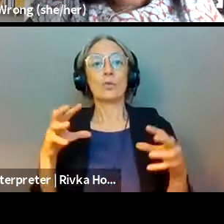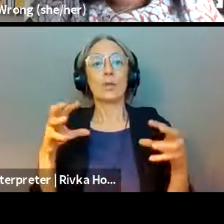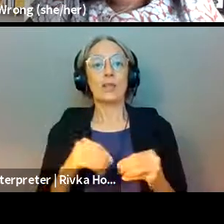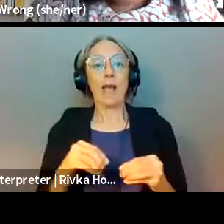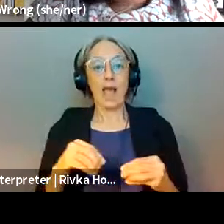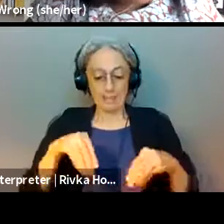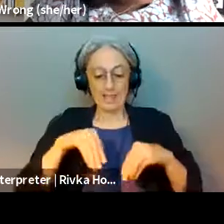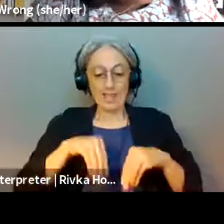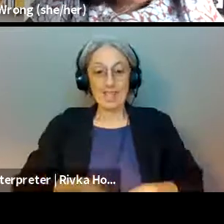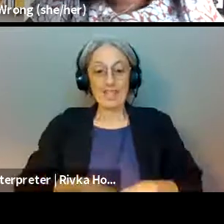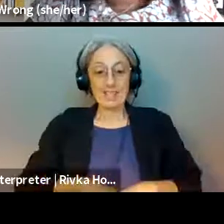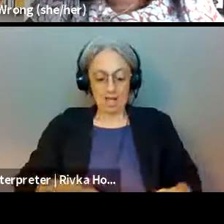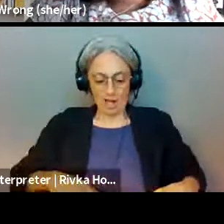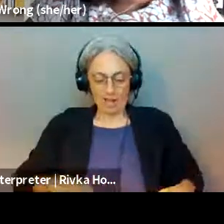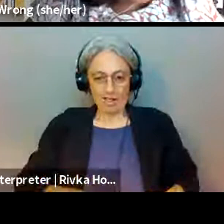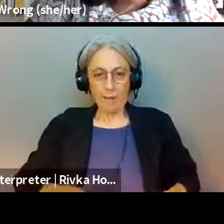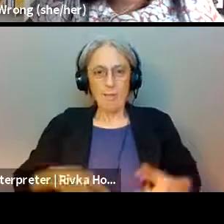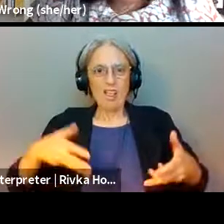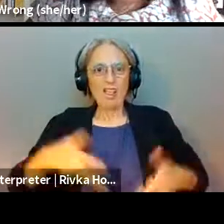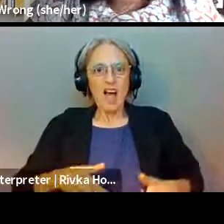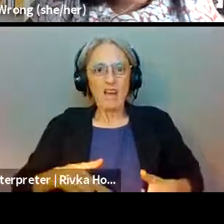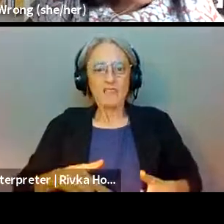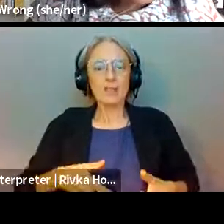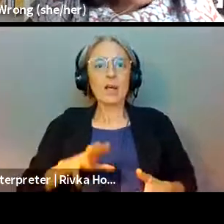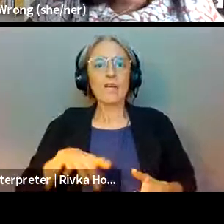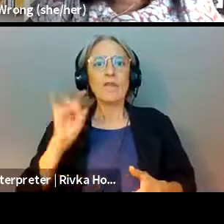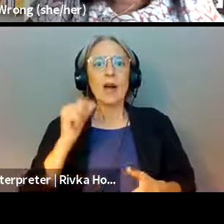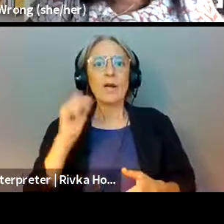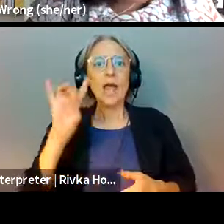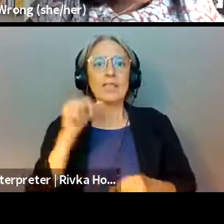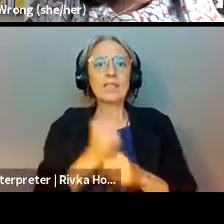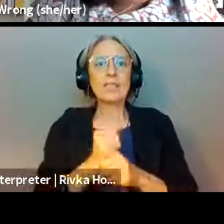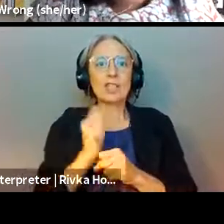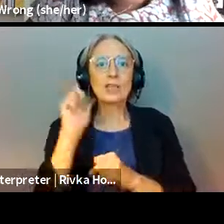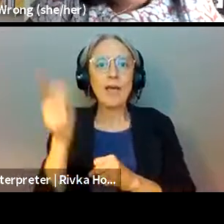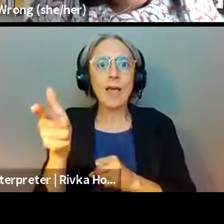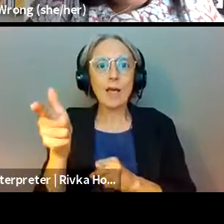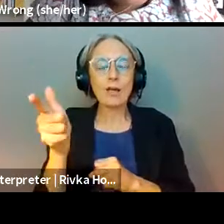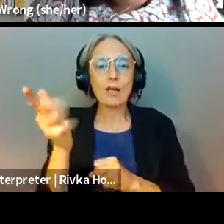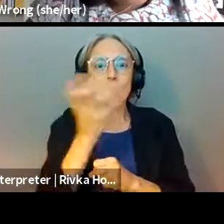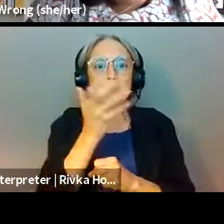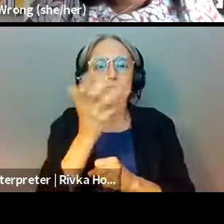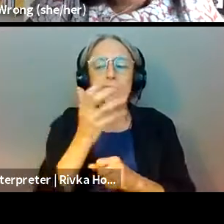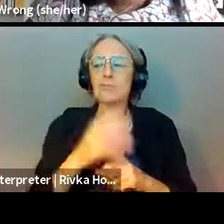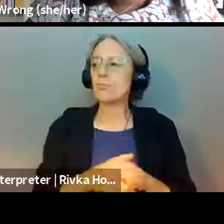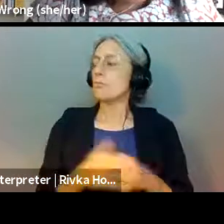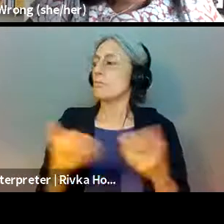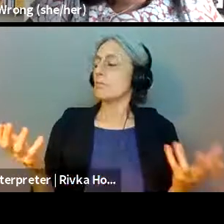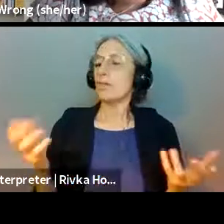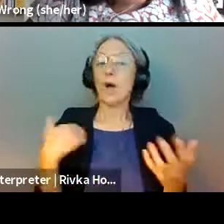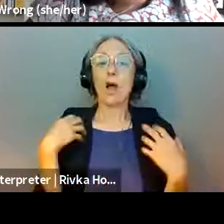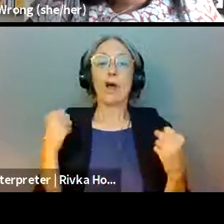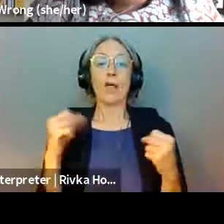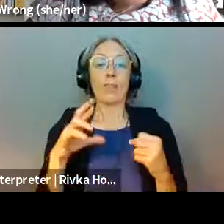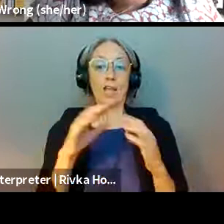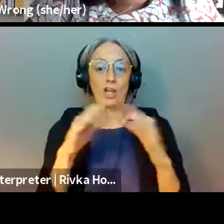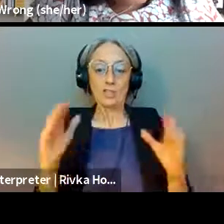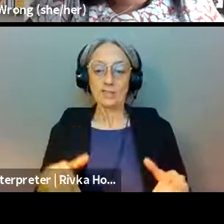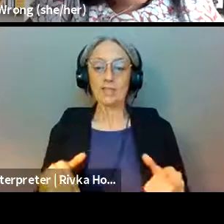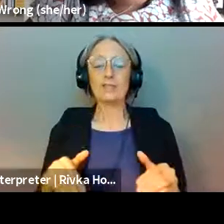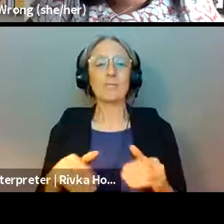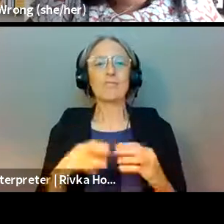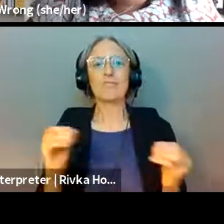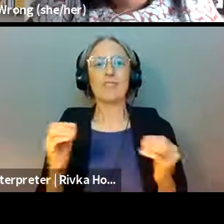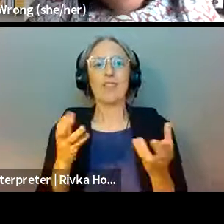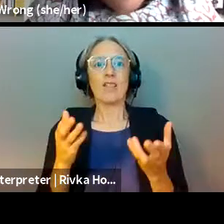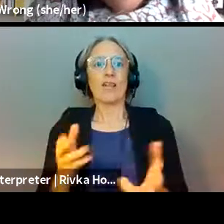later. Of course, there is almost no ability for our healthcare systems to care for our people who had COVID-19